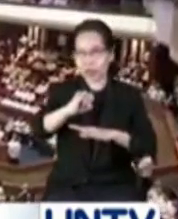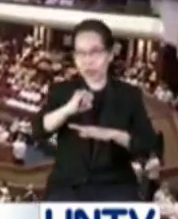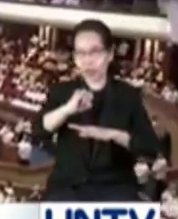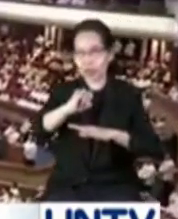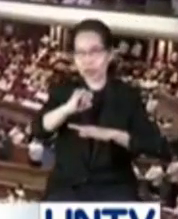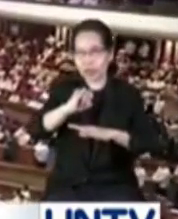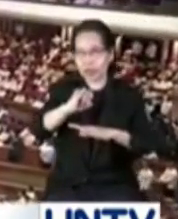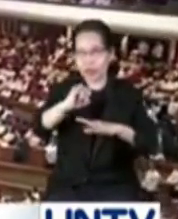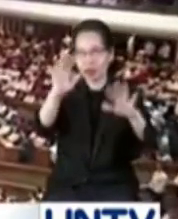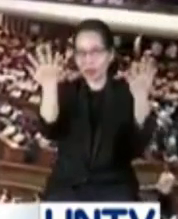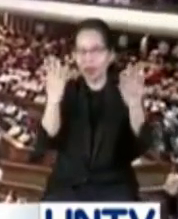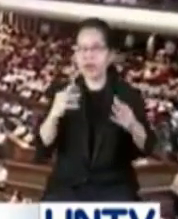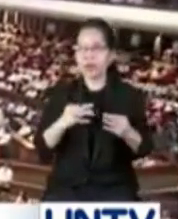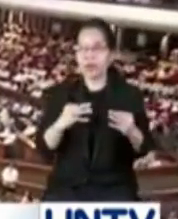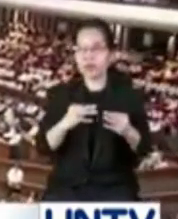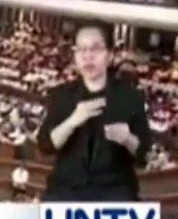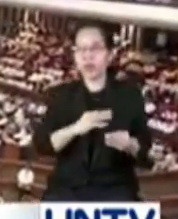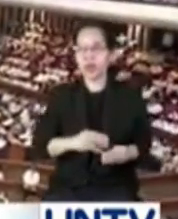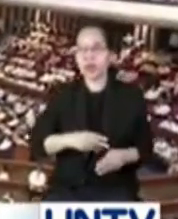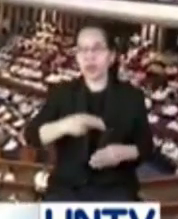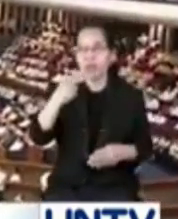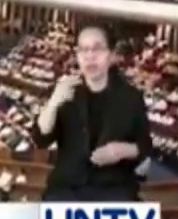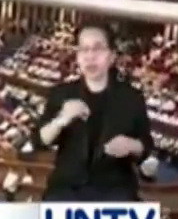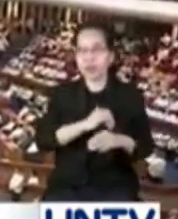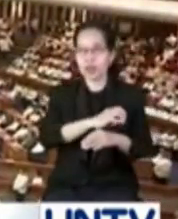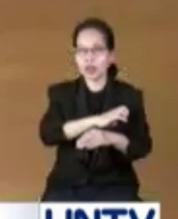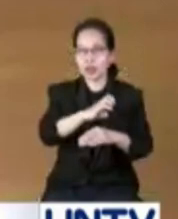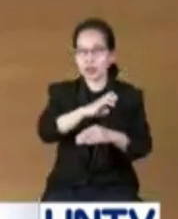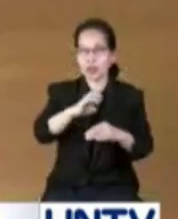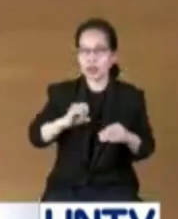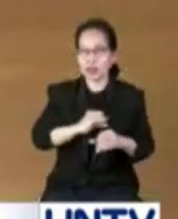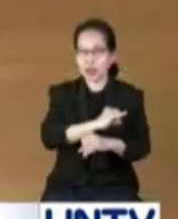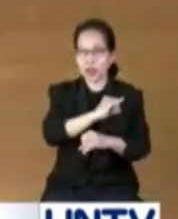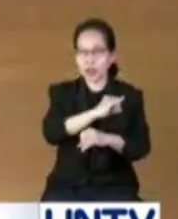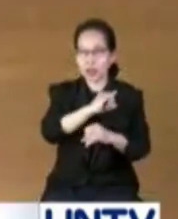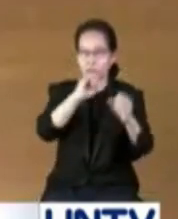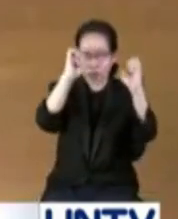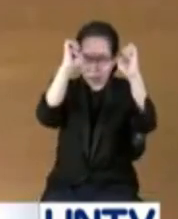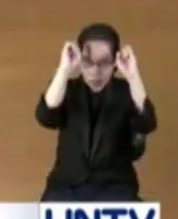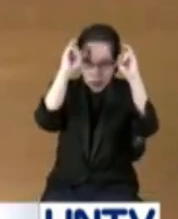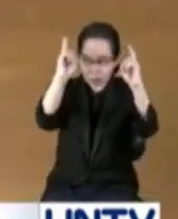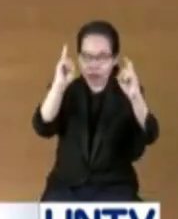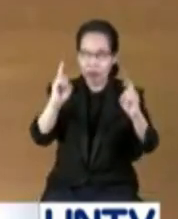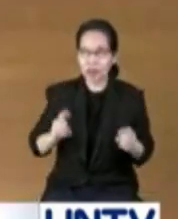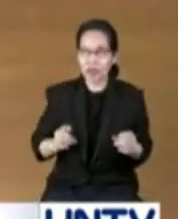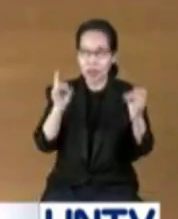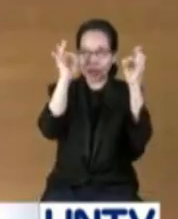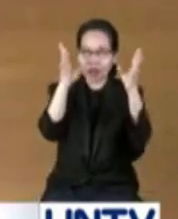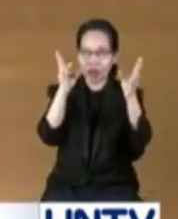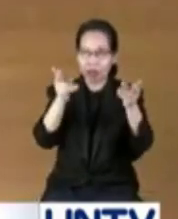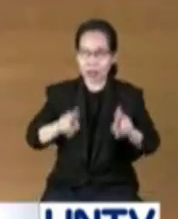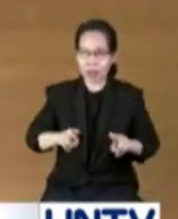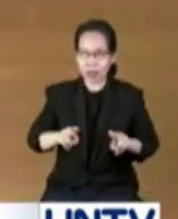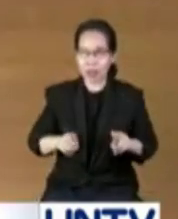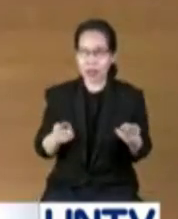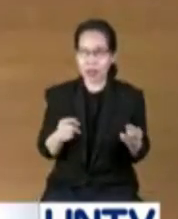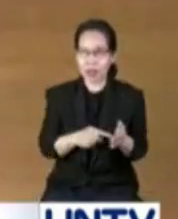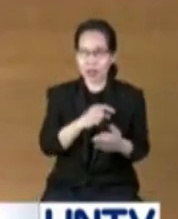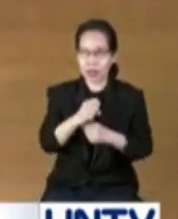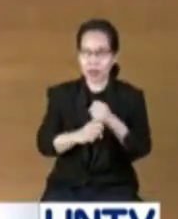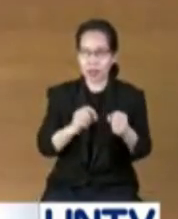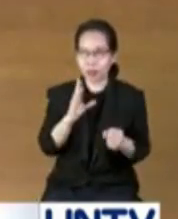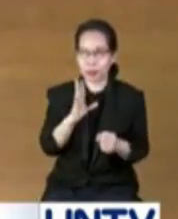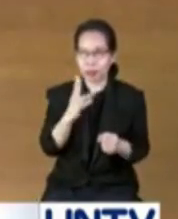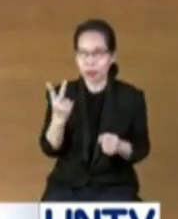more and more of our higher education institutions have reached world-class status. This year, 52